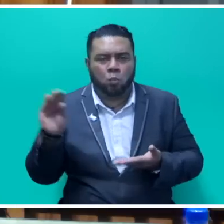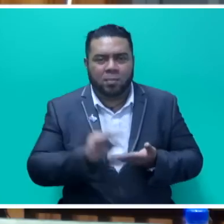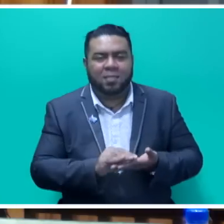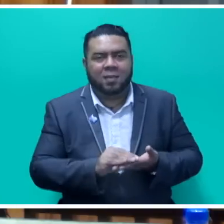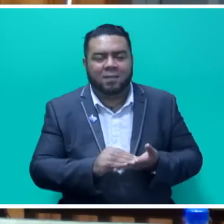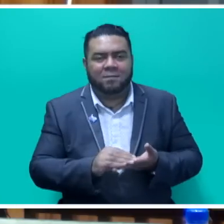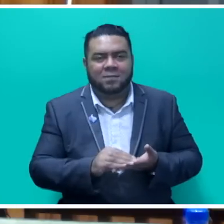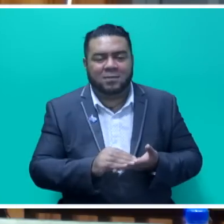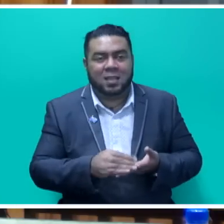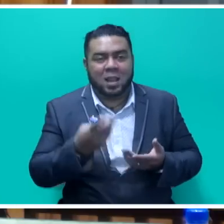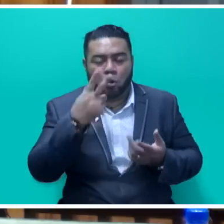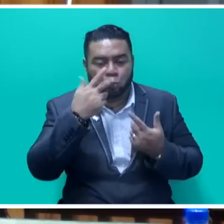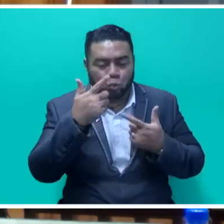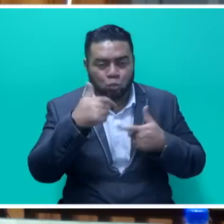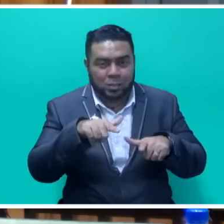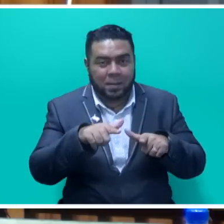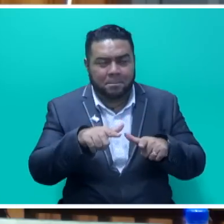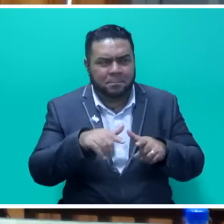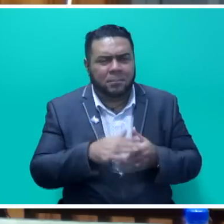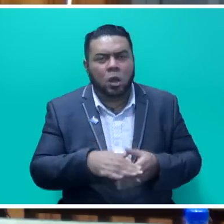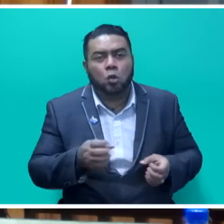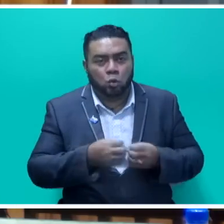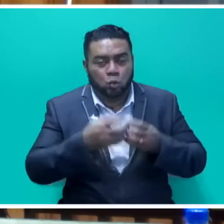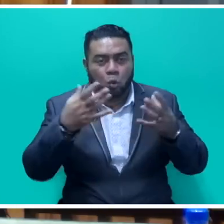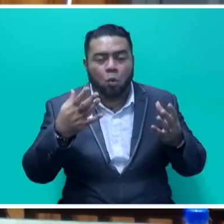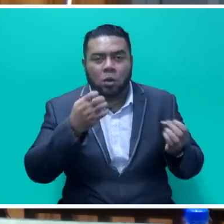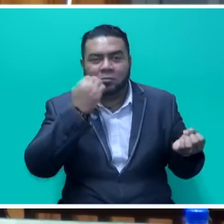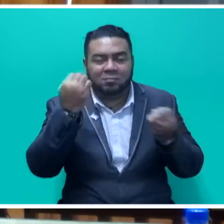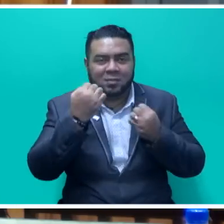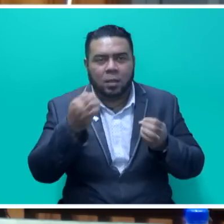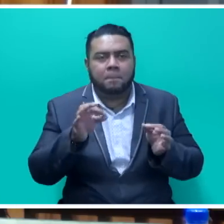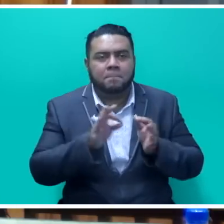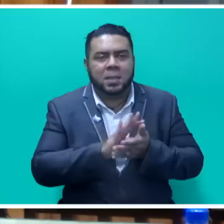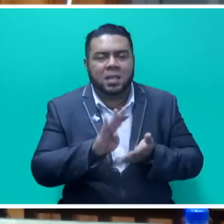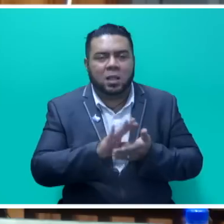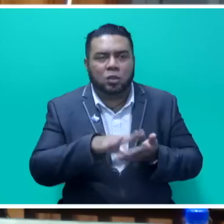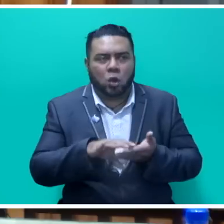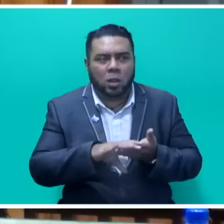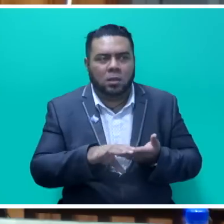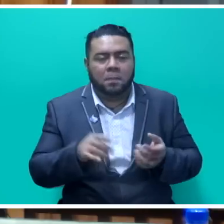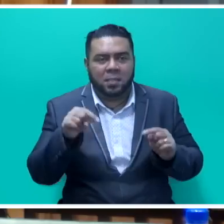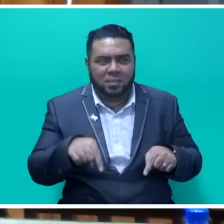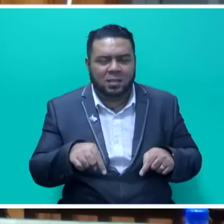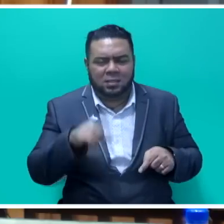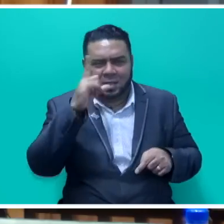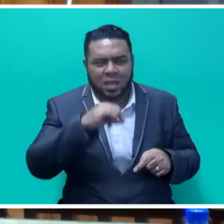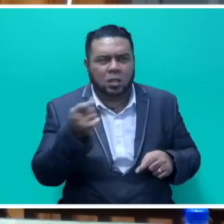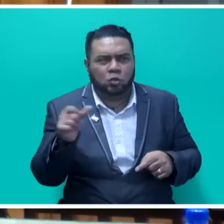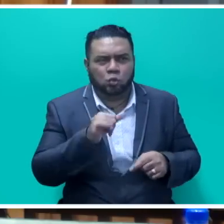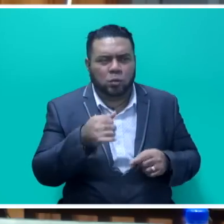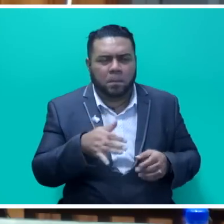sector, grow the sugar and agriculture industry into $1 billion industry. But these industries can and should become